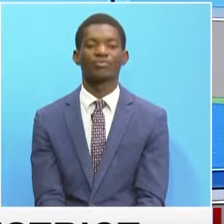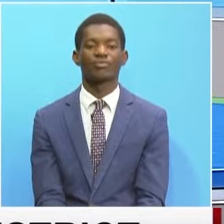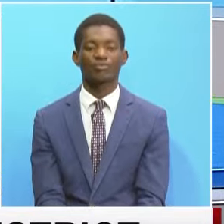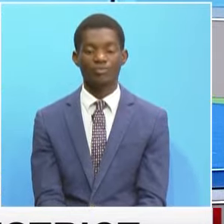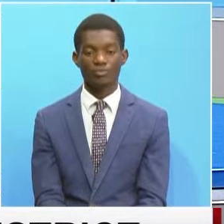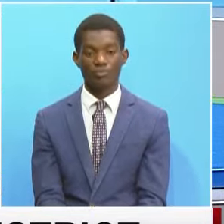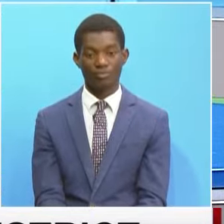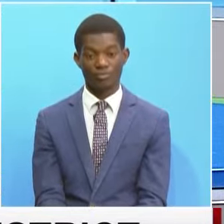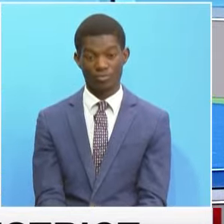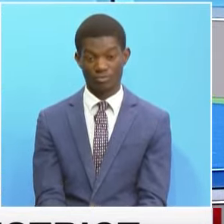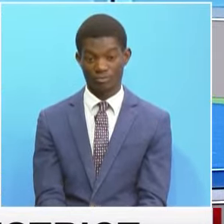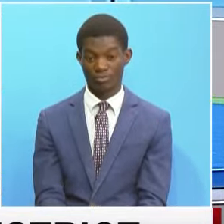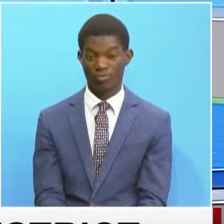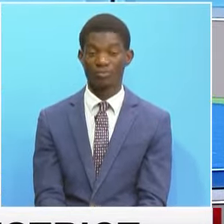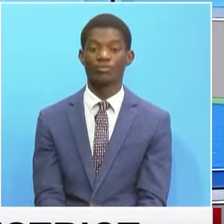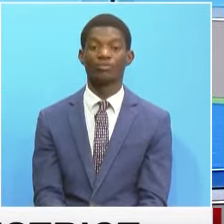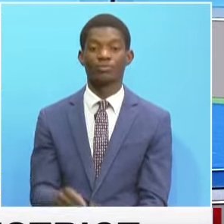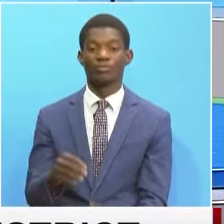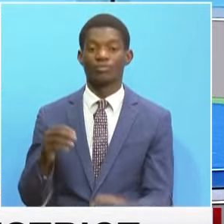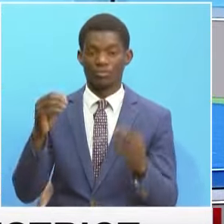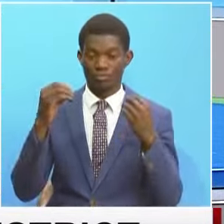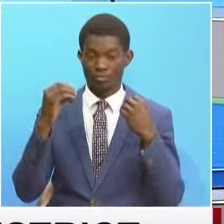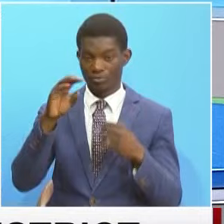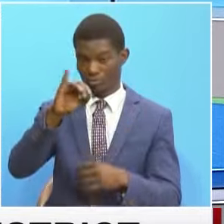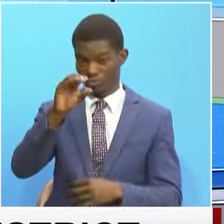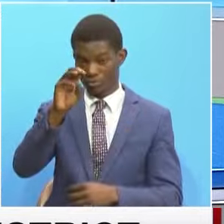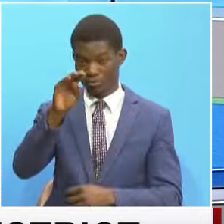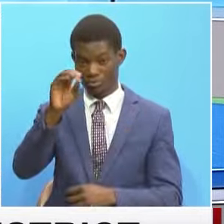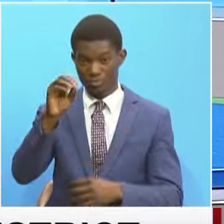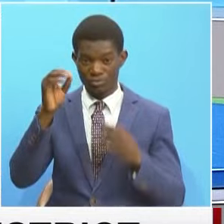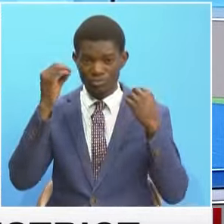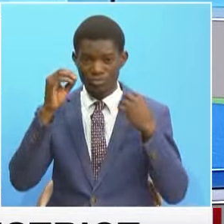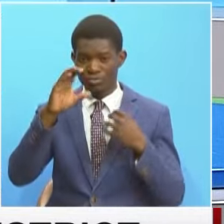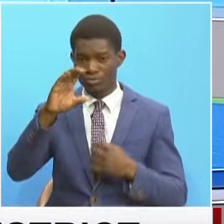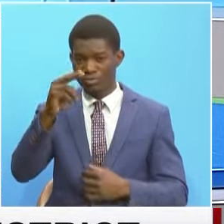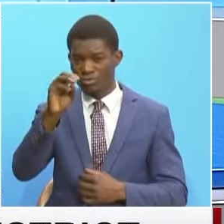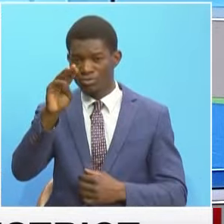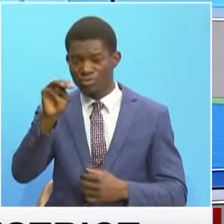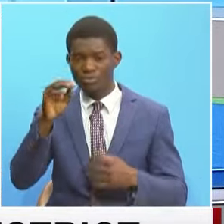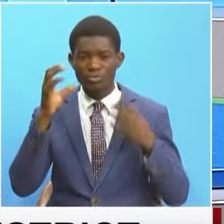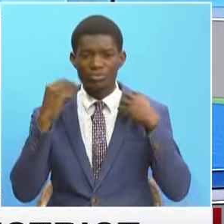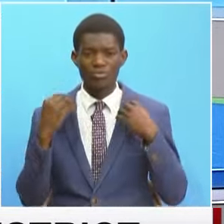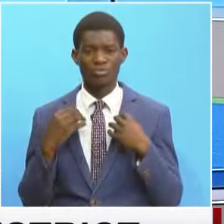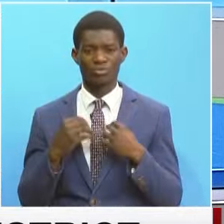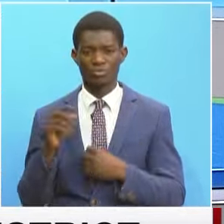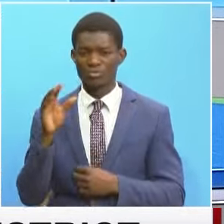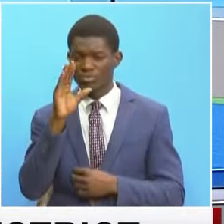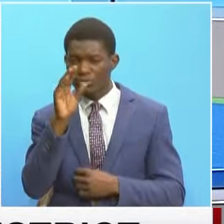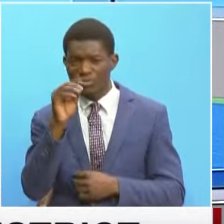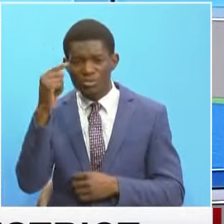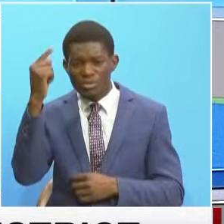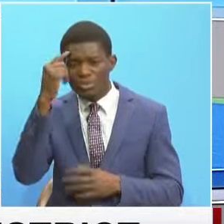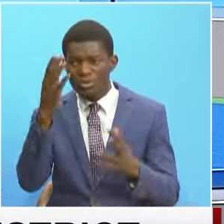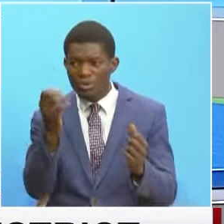And now, Joma Mayor Javen Simoloka says government is set to put up 60 mechanized boreholes in selected parts